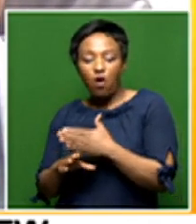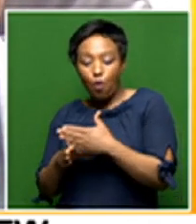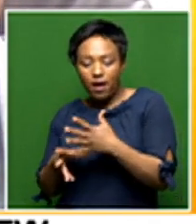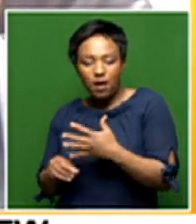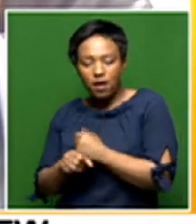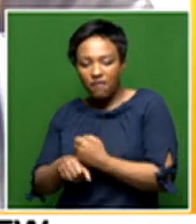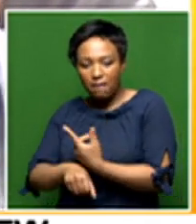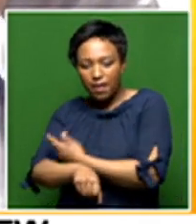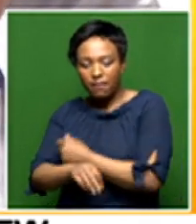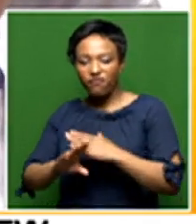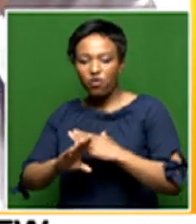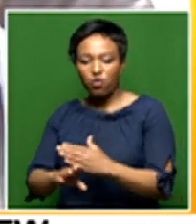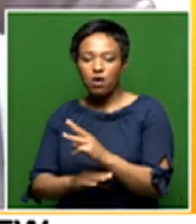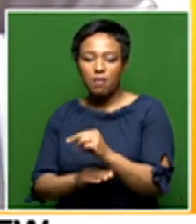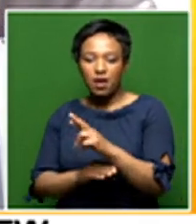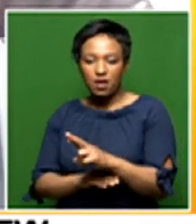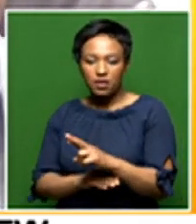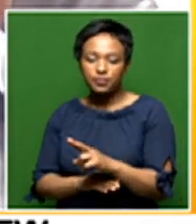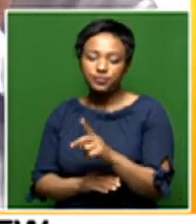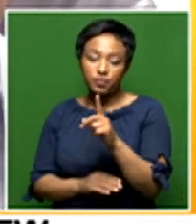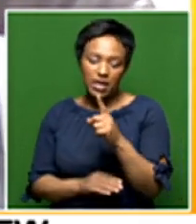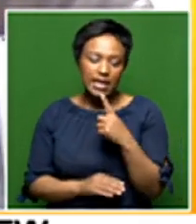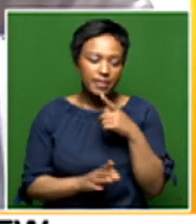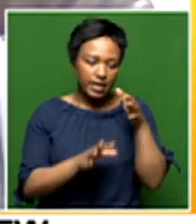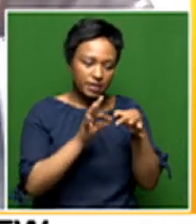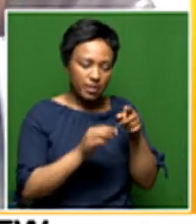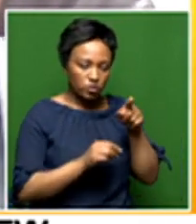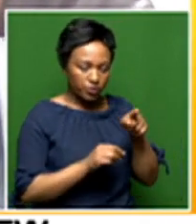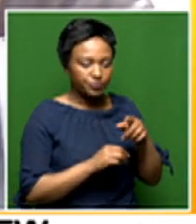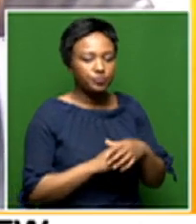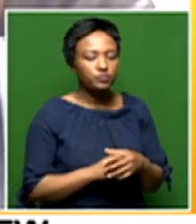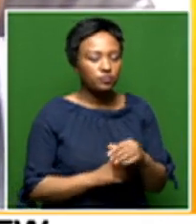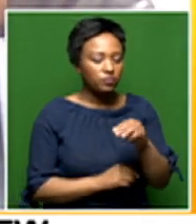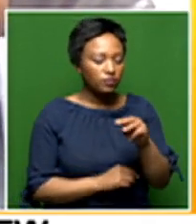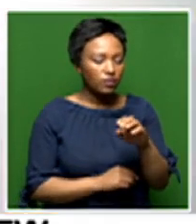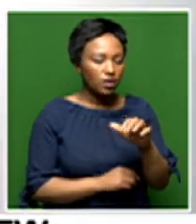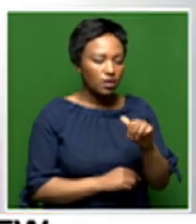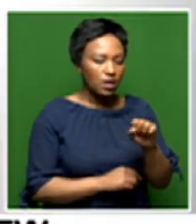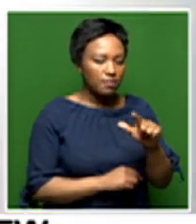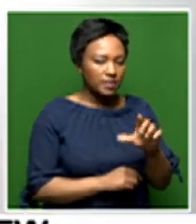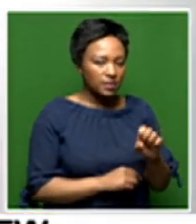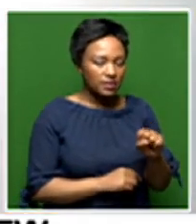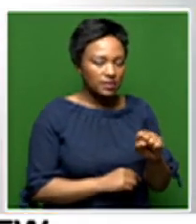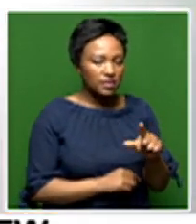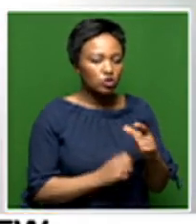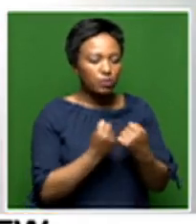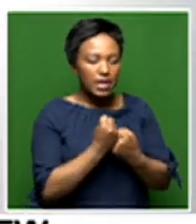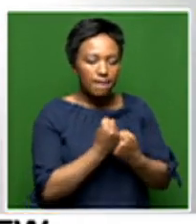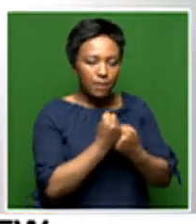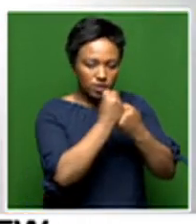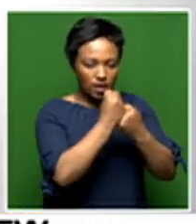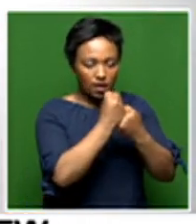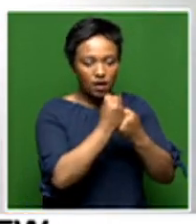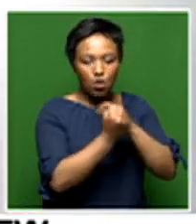MMR vaccine. Let's put it this way. For measles vaccination, it will be like a booster because you got